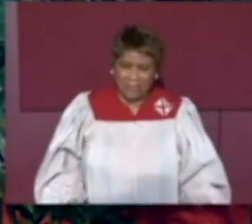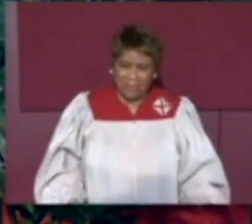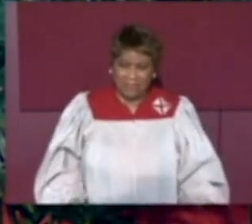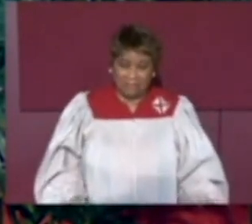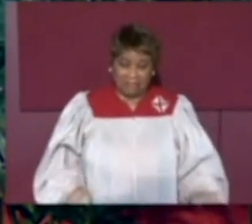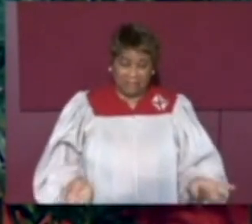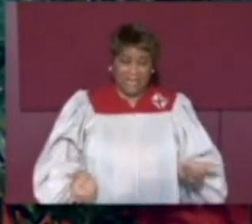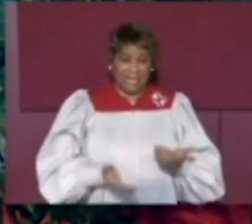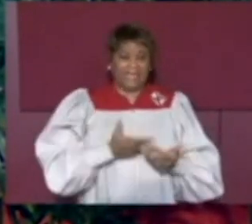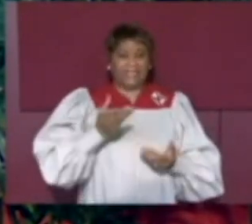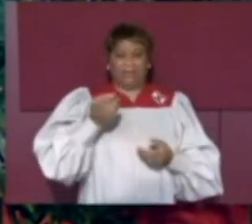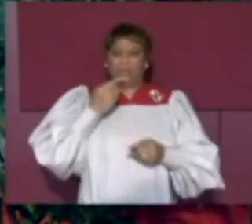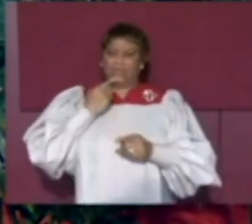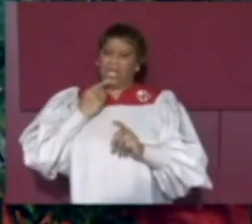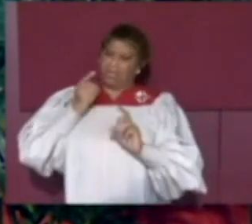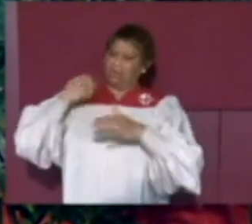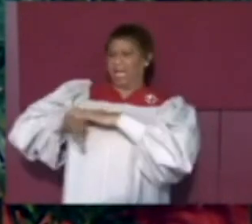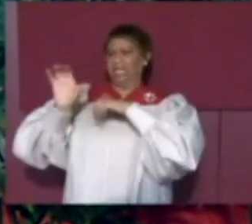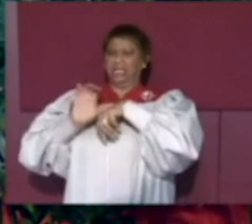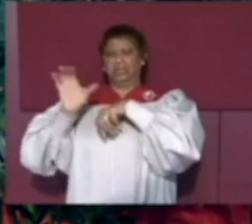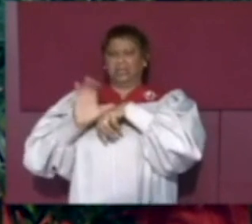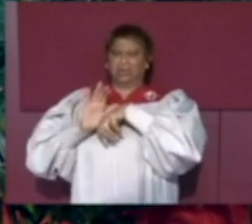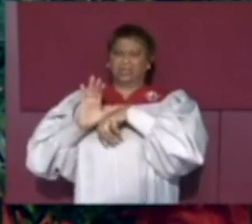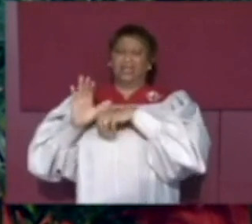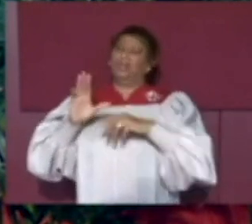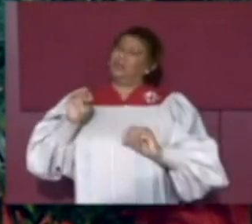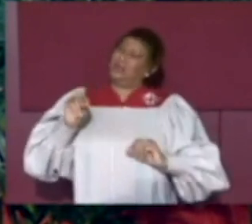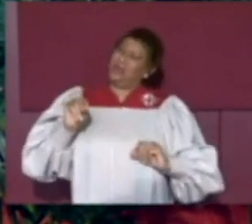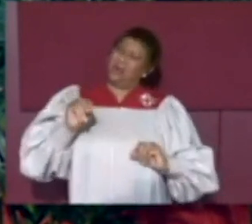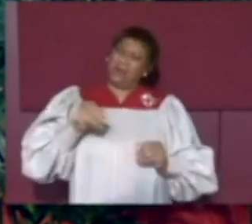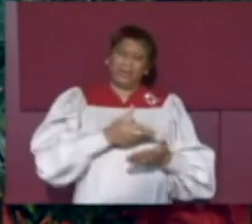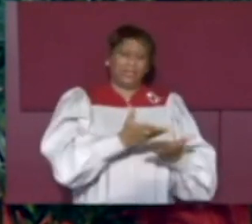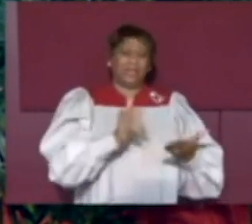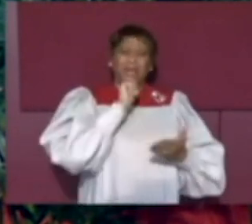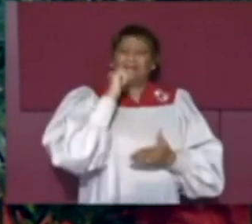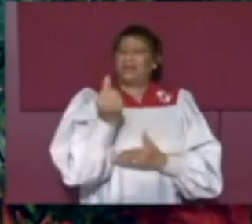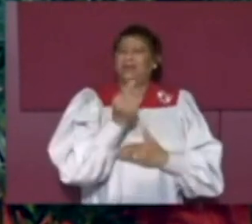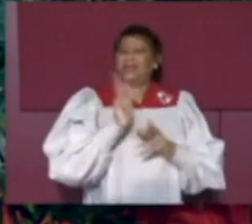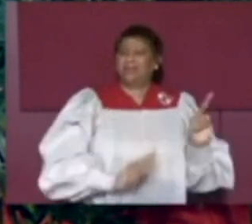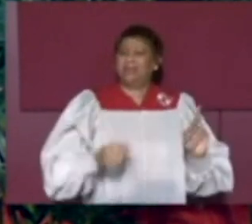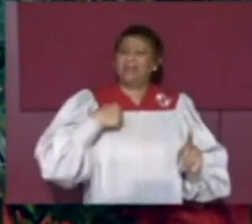It's easy for you to say, "Pastor, you in the church hall." Y'all not the only people I know.